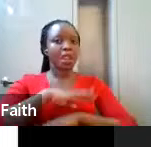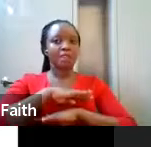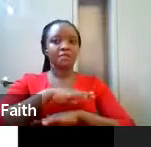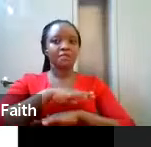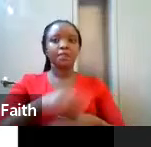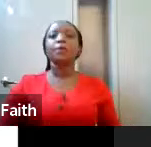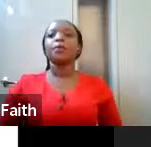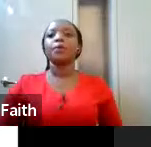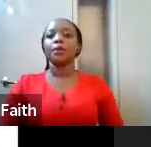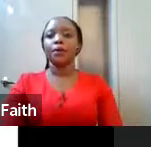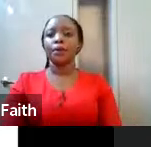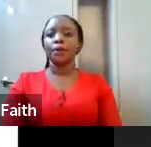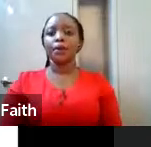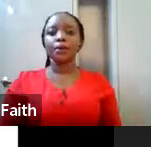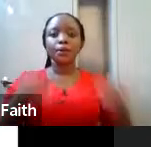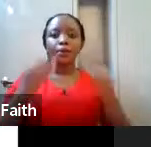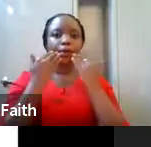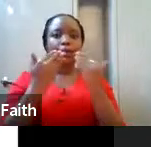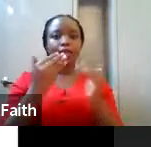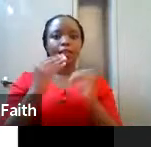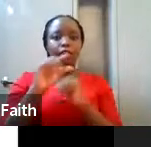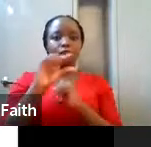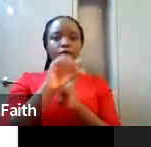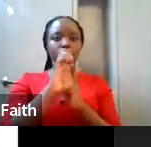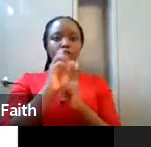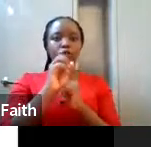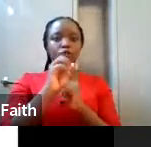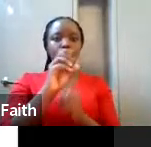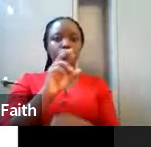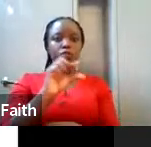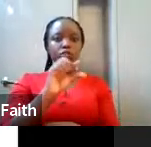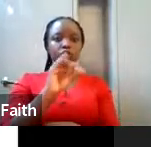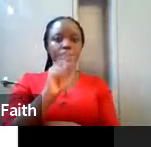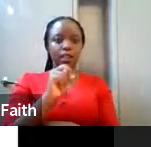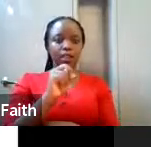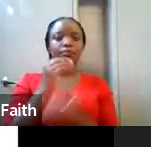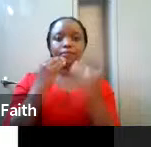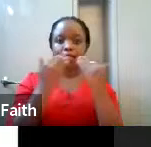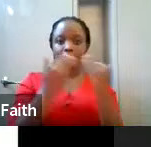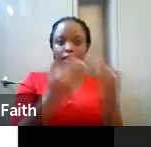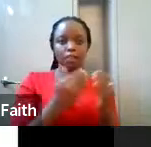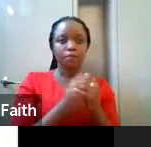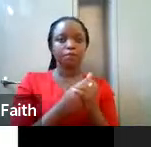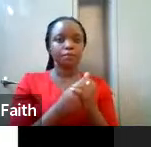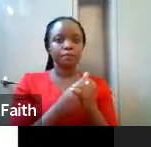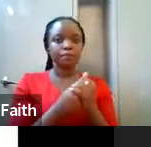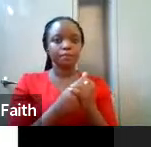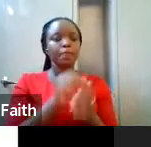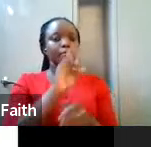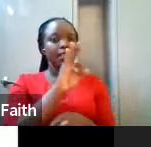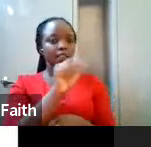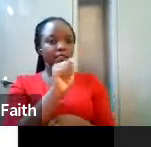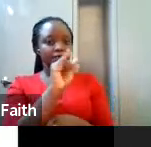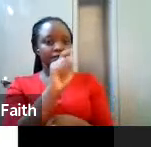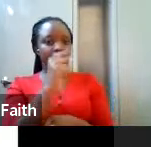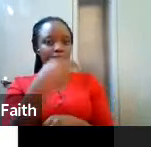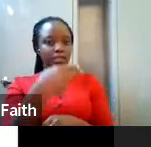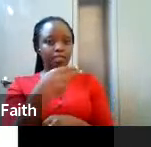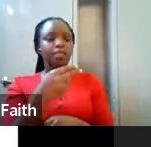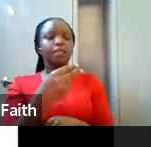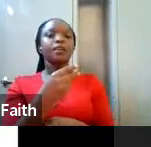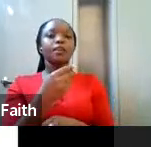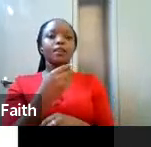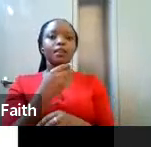Thank you, Georgina. I hope that was clear on the part of Joseph Nderitu, but Pete Muli had a question we had not answered